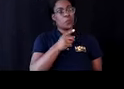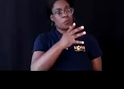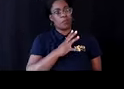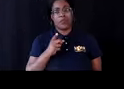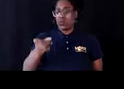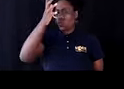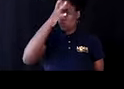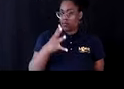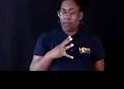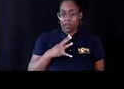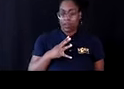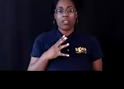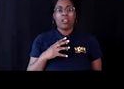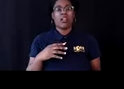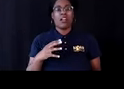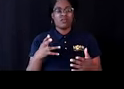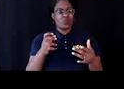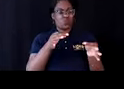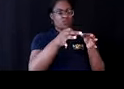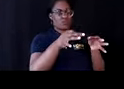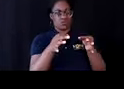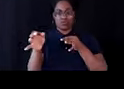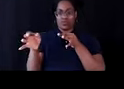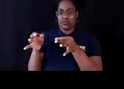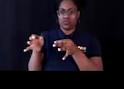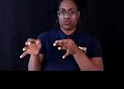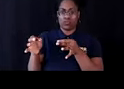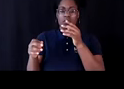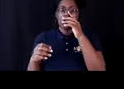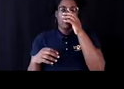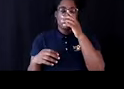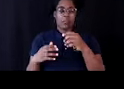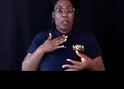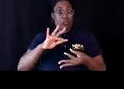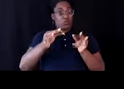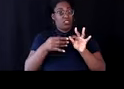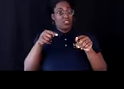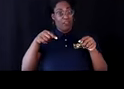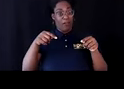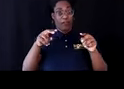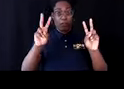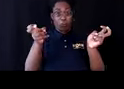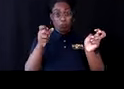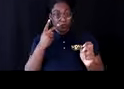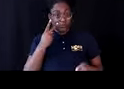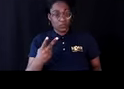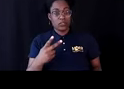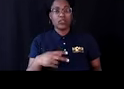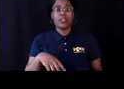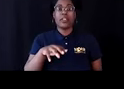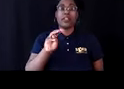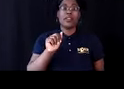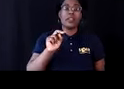through a commitment to Blackhood. What she's saying here in my interpretation is that manhood and womanhood have, as a matter of